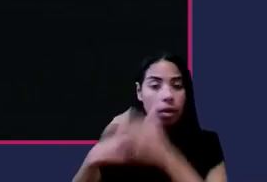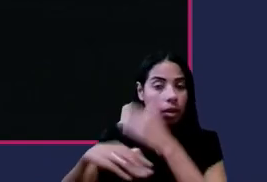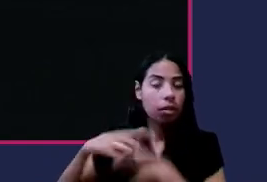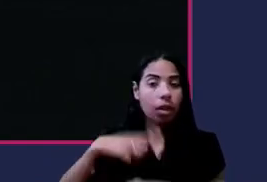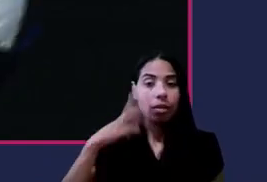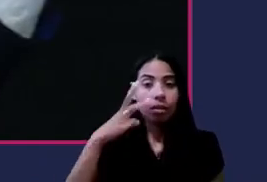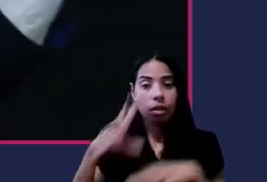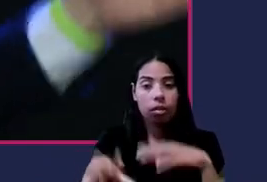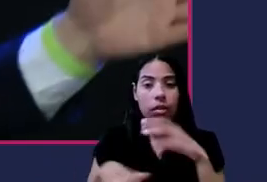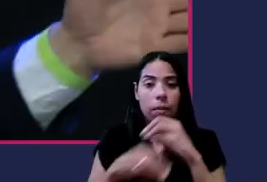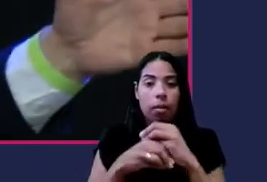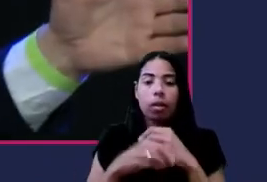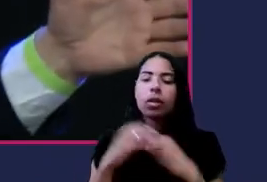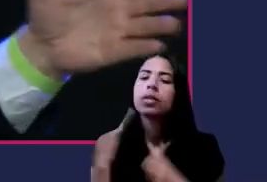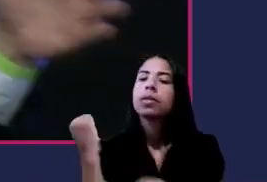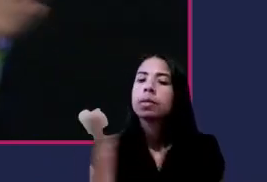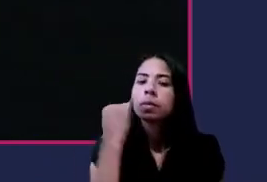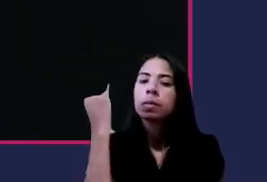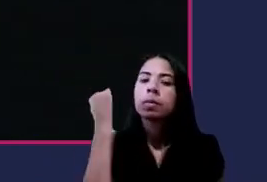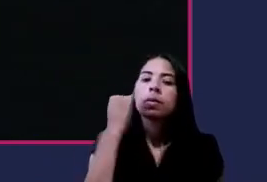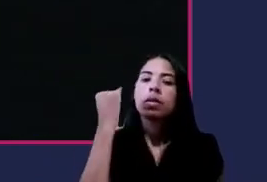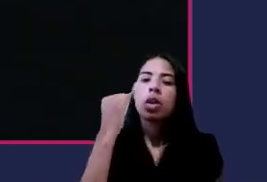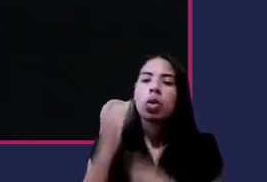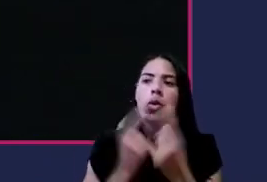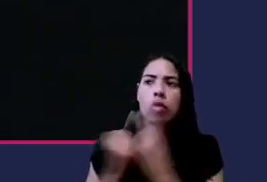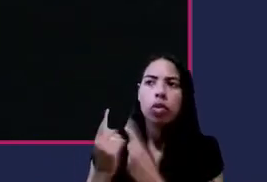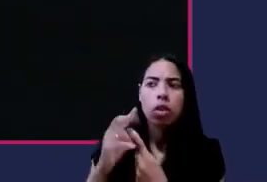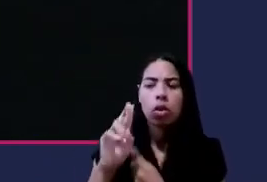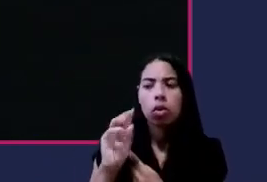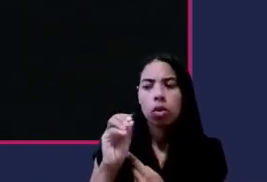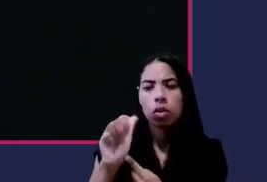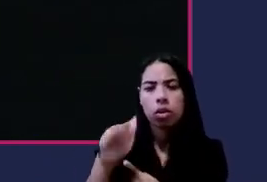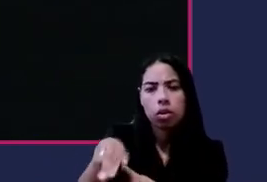help of Representative Rosana was crucial.